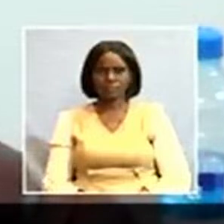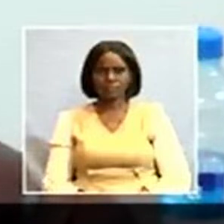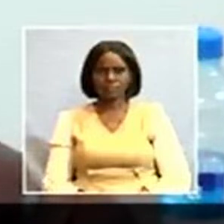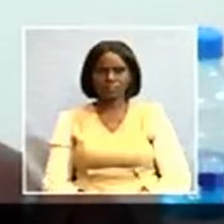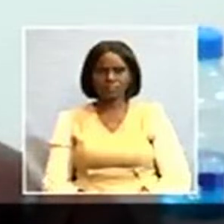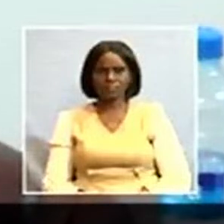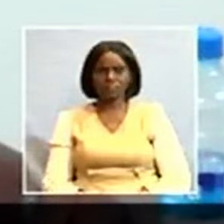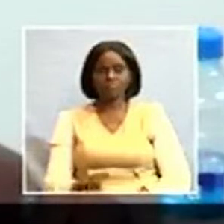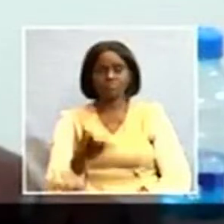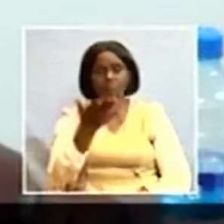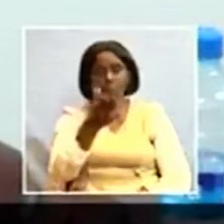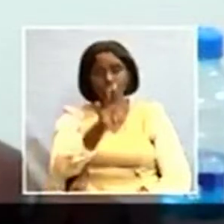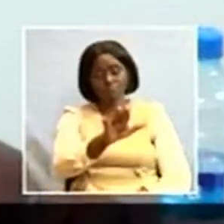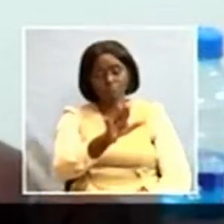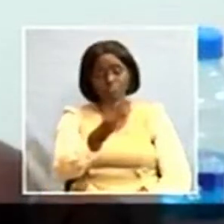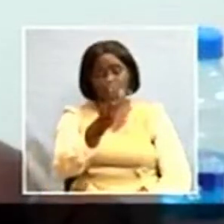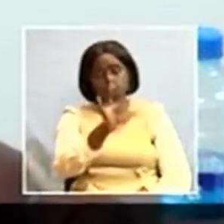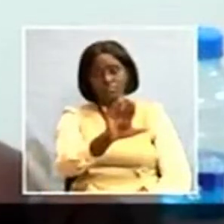You're there?